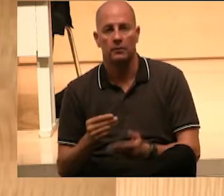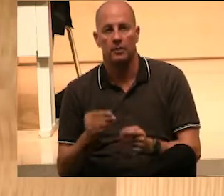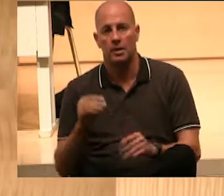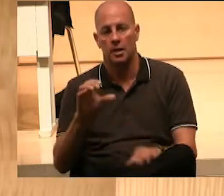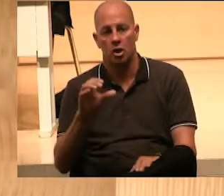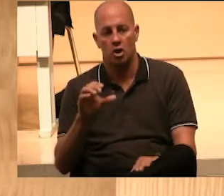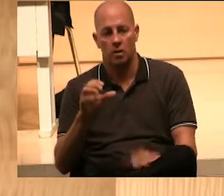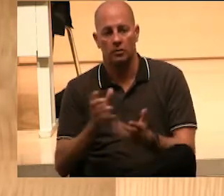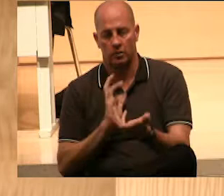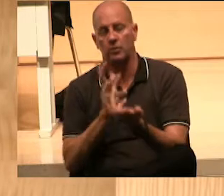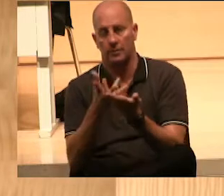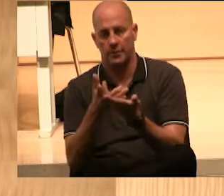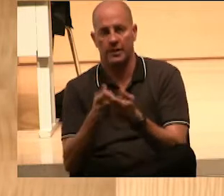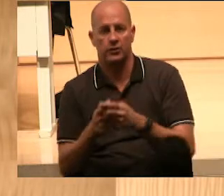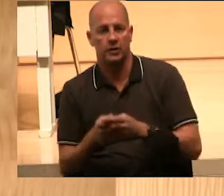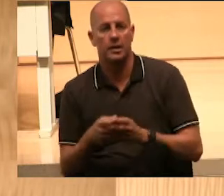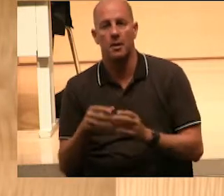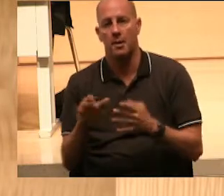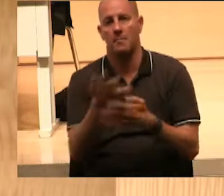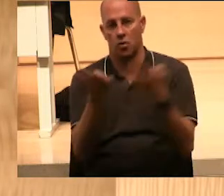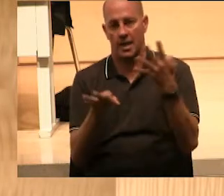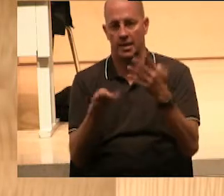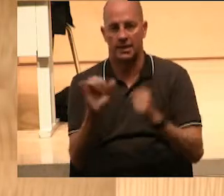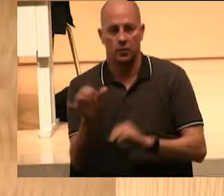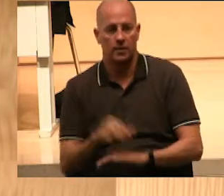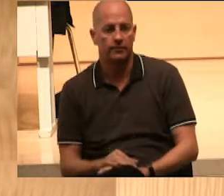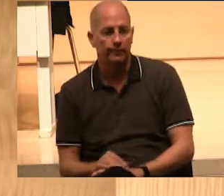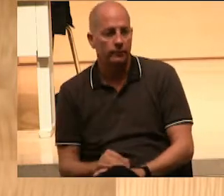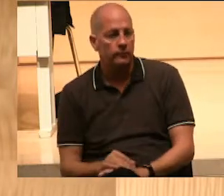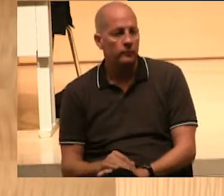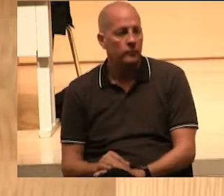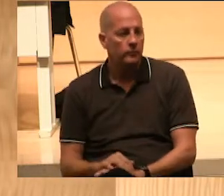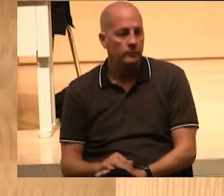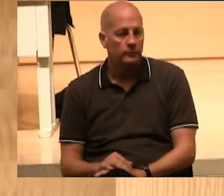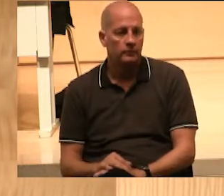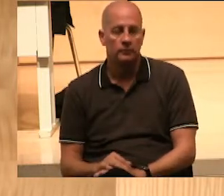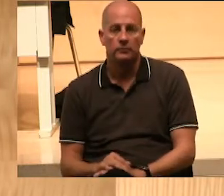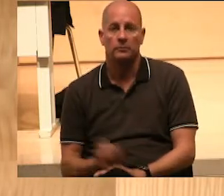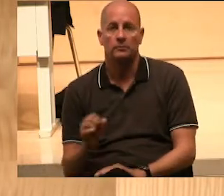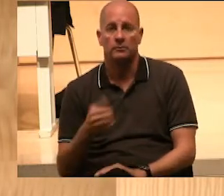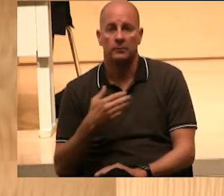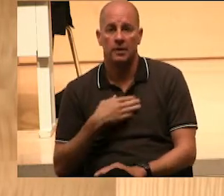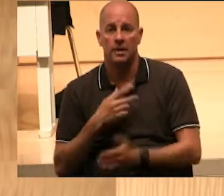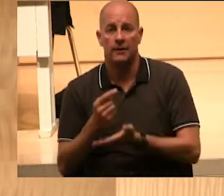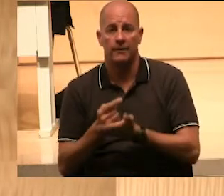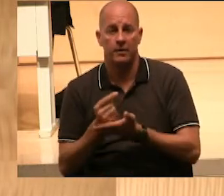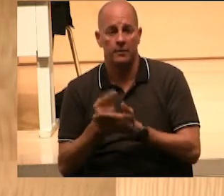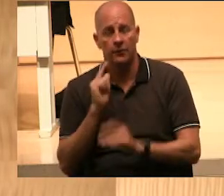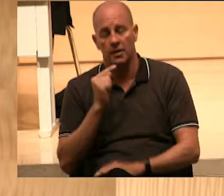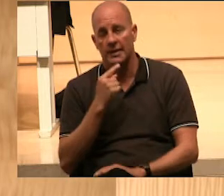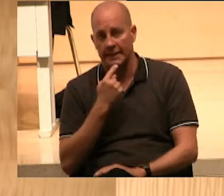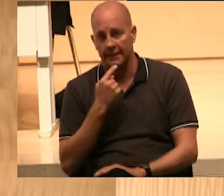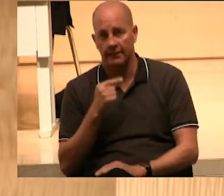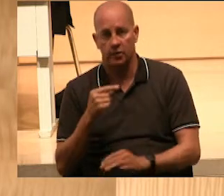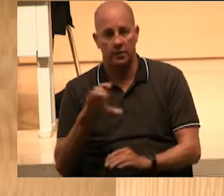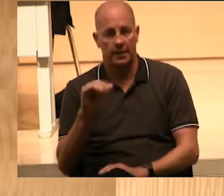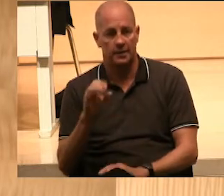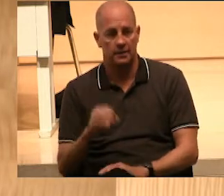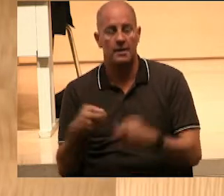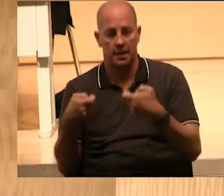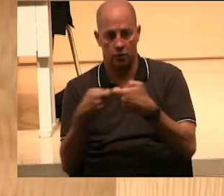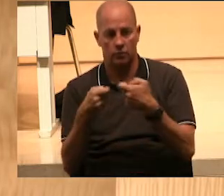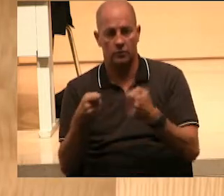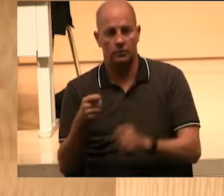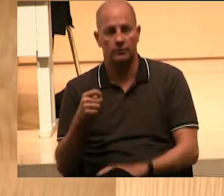which were mentioned earlier. There's also electroconvulsive therapy for severe cases of depression, which most people know as